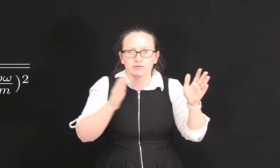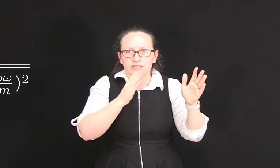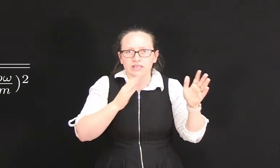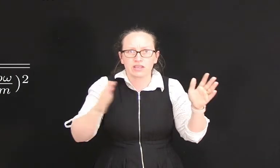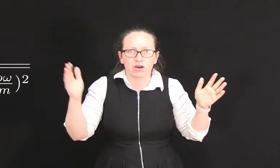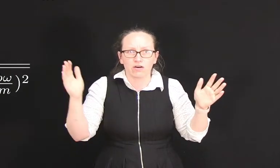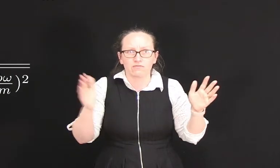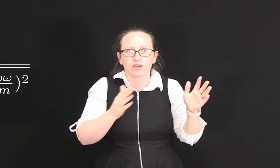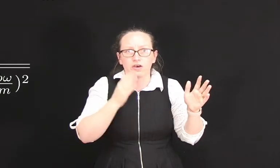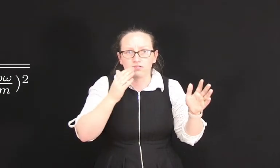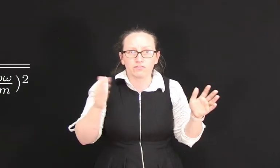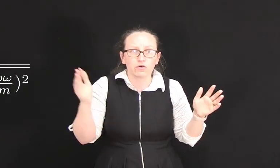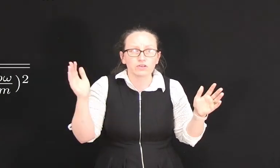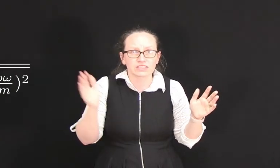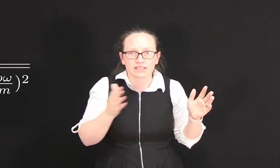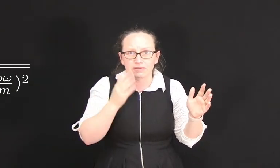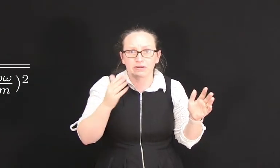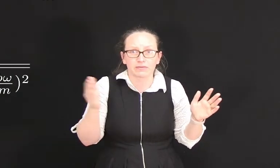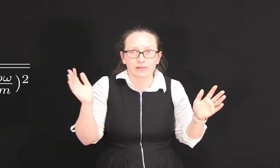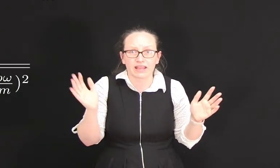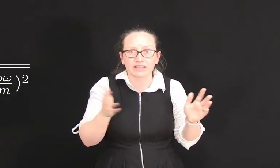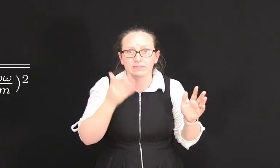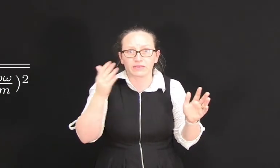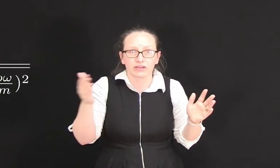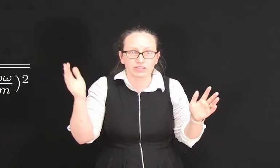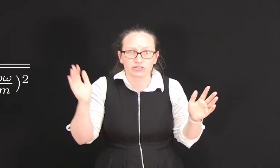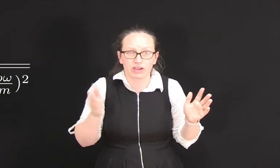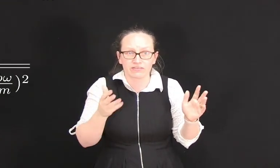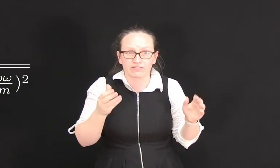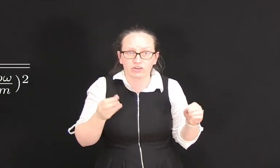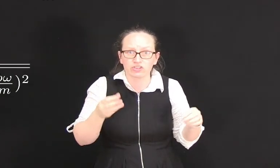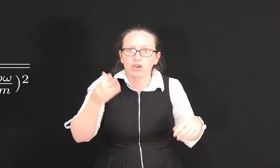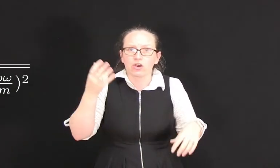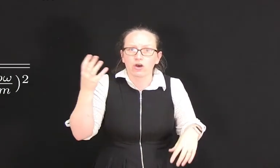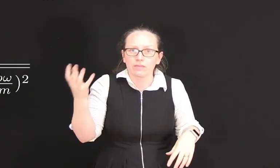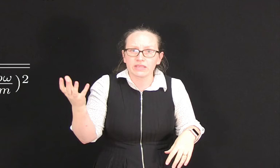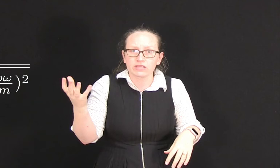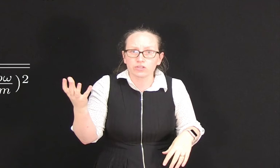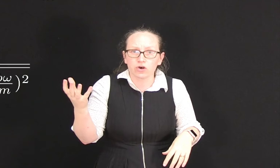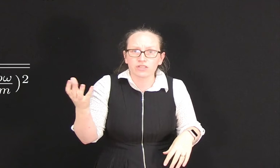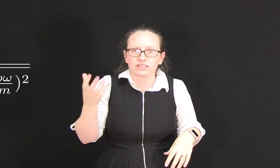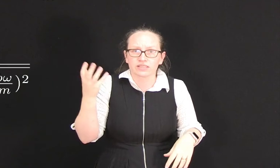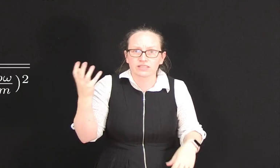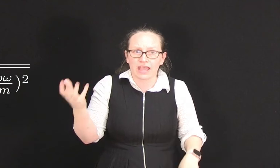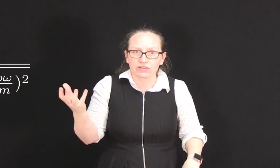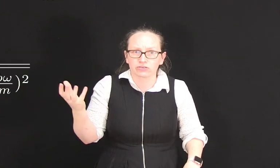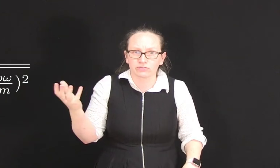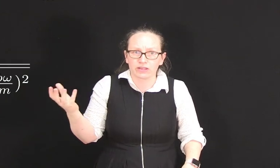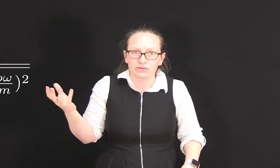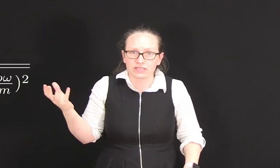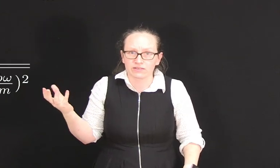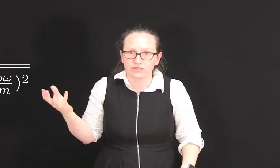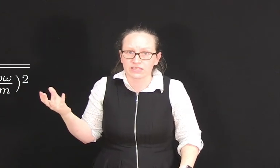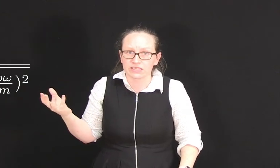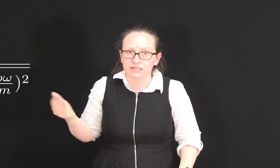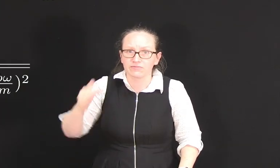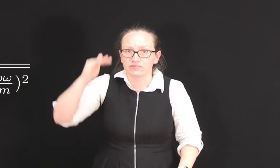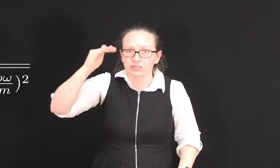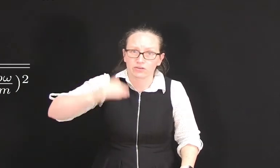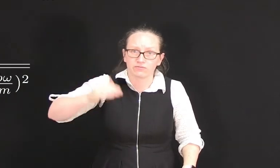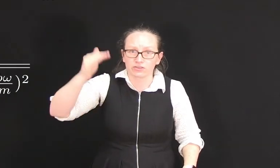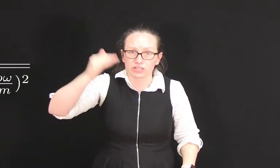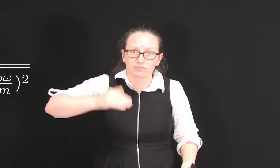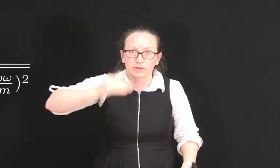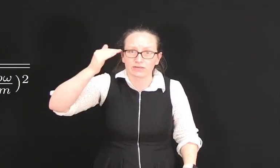the frequency of the force that we're applying, the periodic driving force. Omega naught is the natural frequency of the